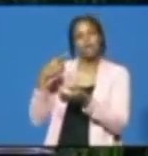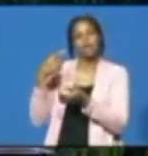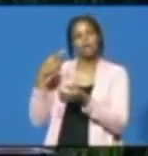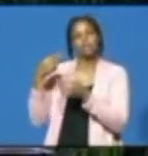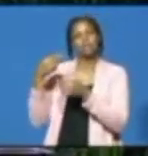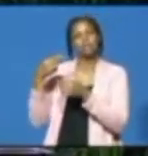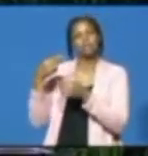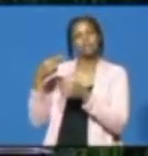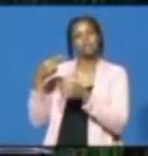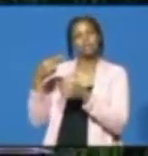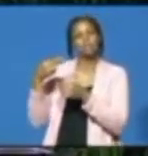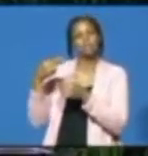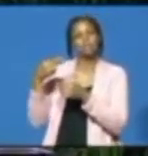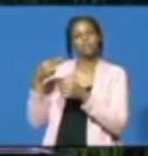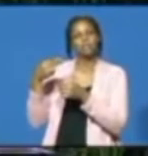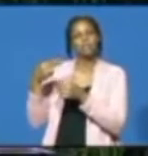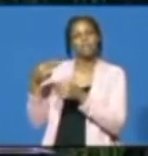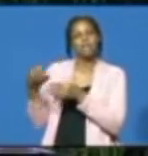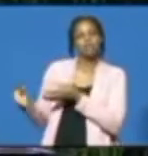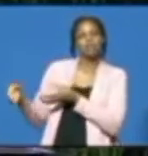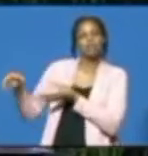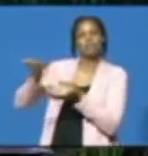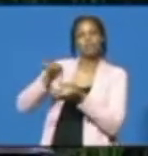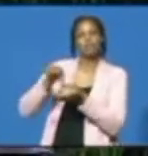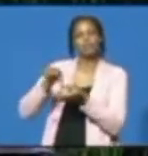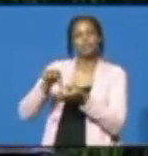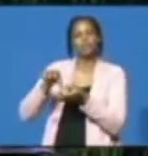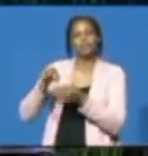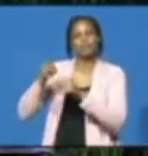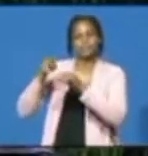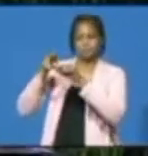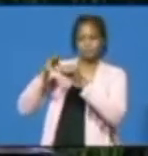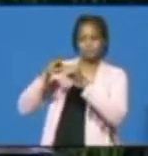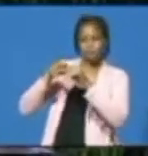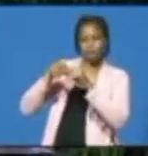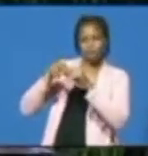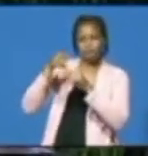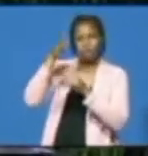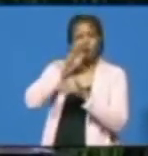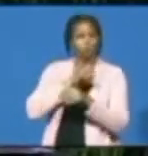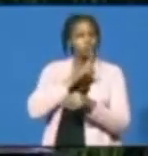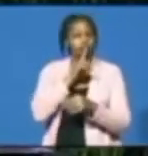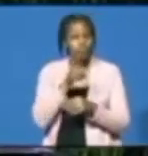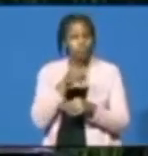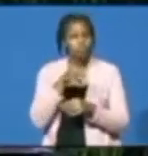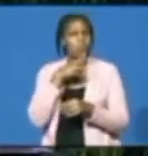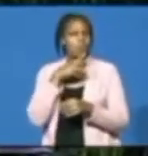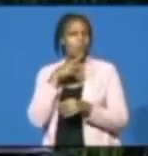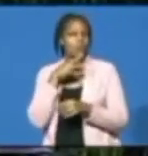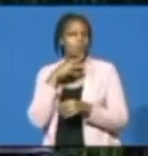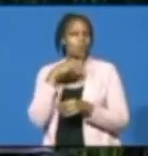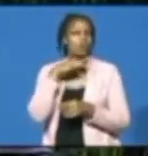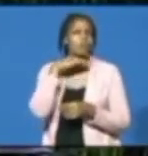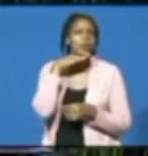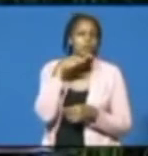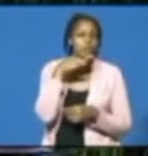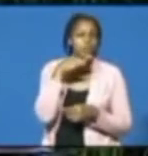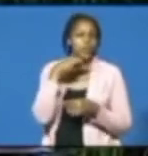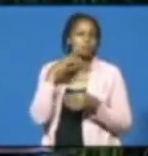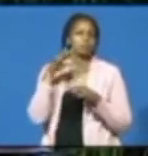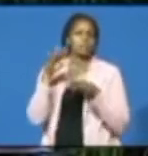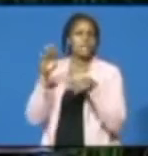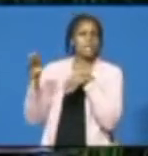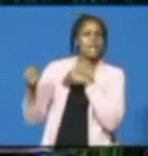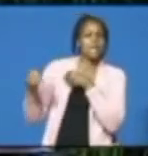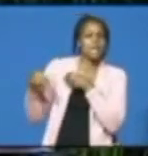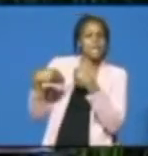truth into the waters that are polluted. Put the salt of God's truth into lives that